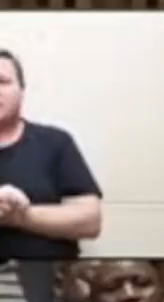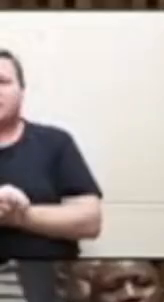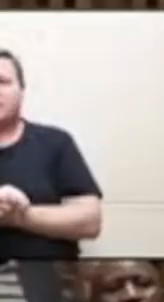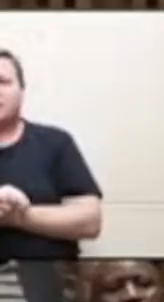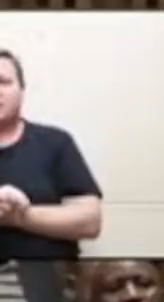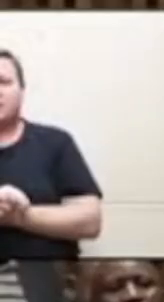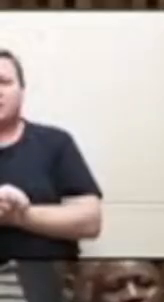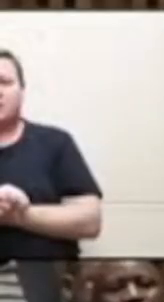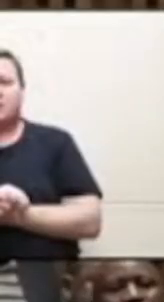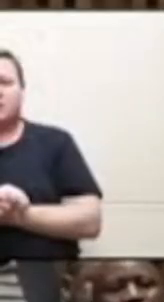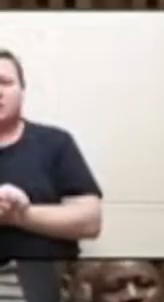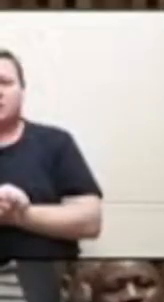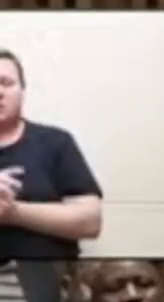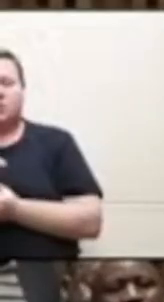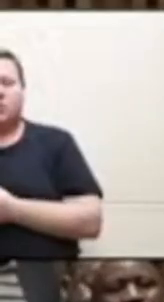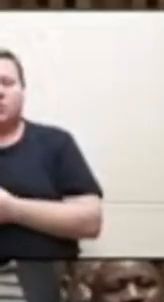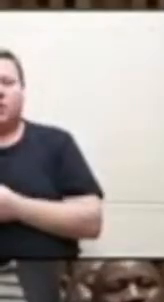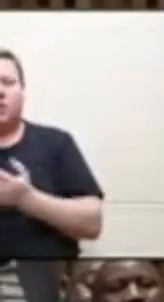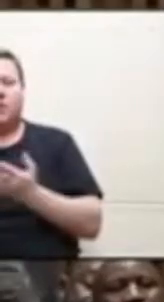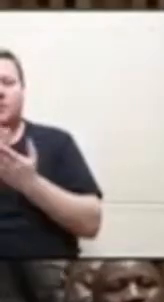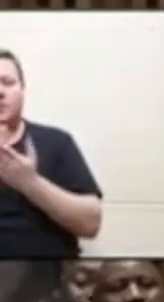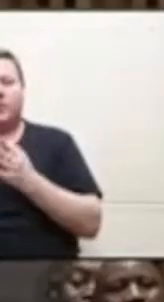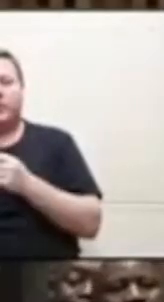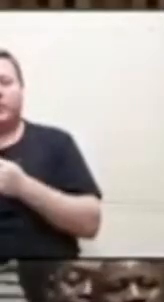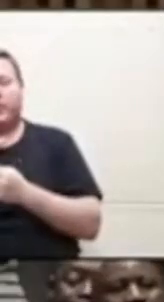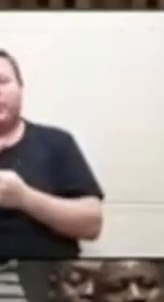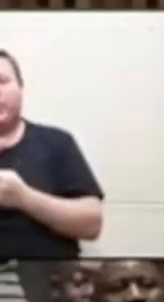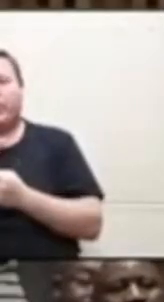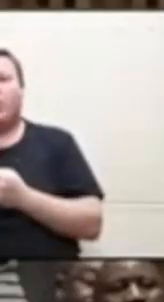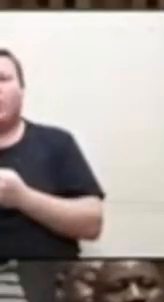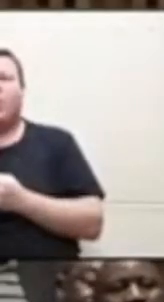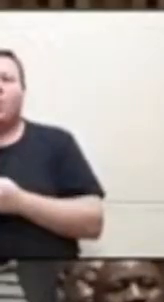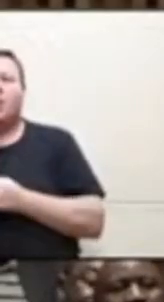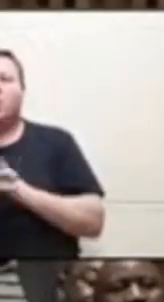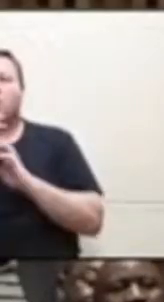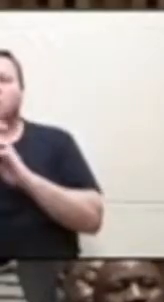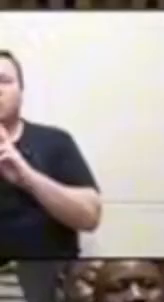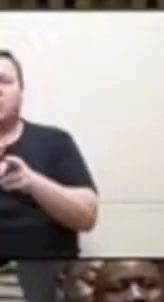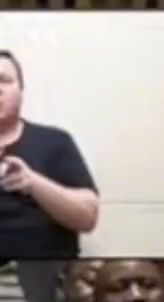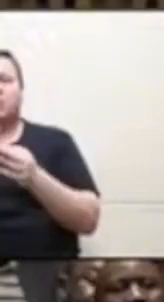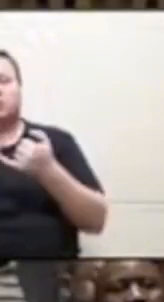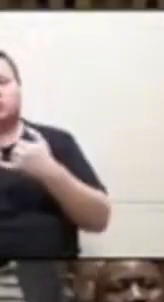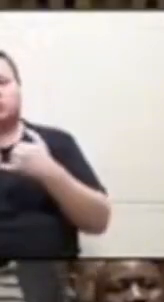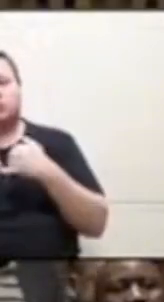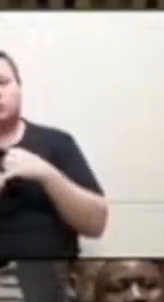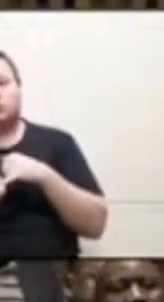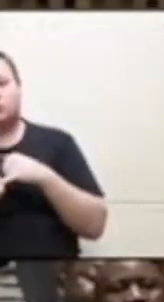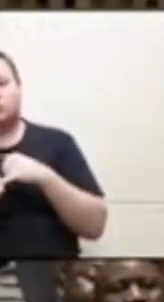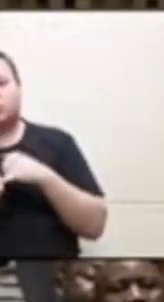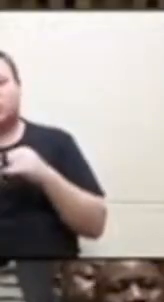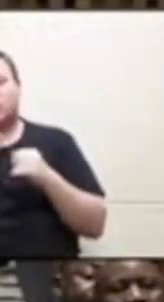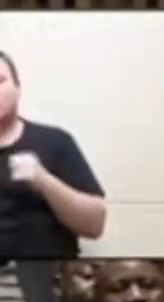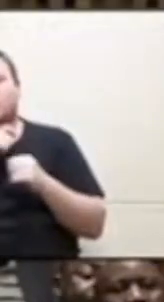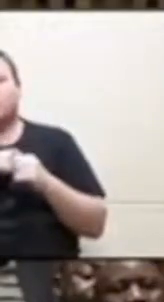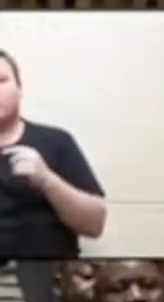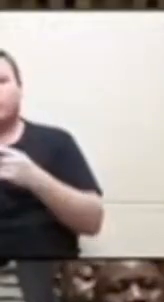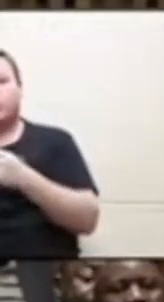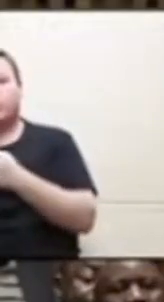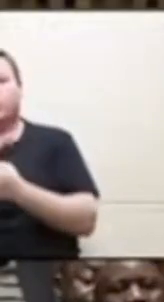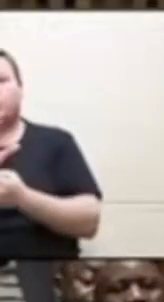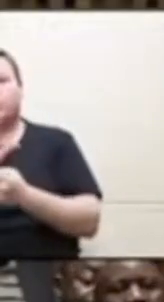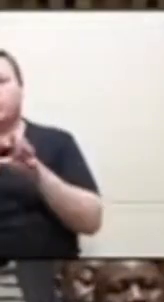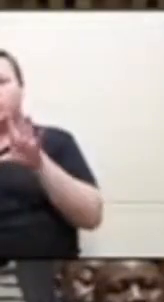that we must also indicate is that when we respond, can we please try to give a true reflection of exactly what is